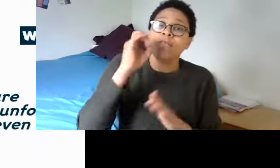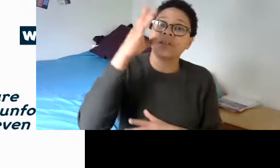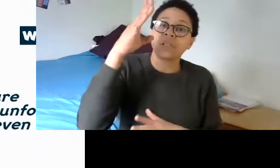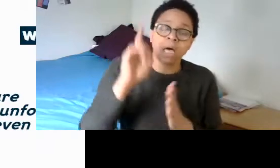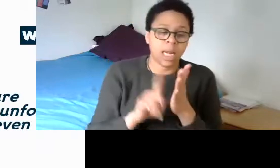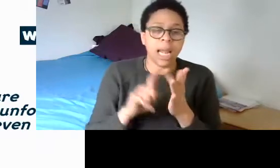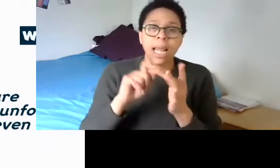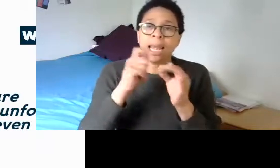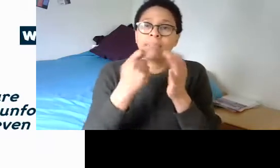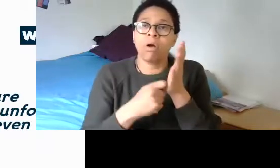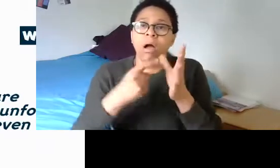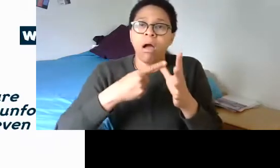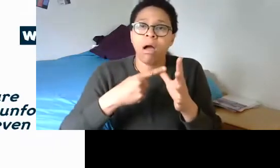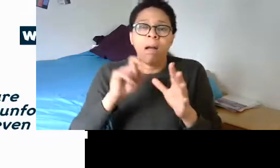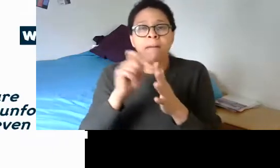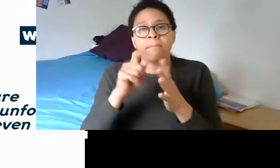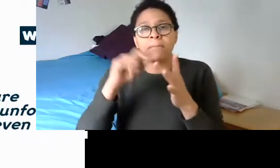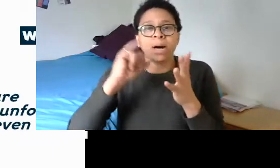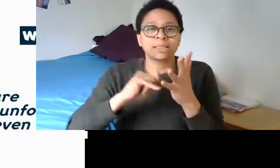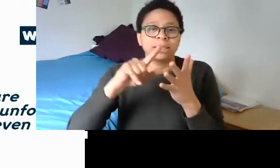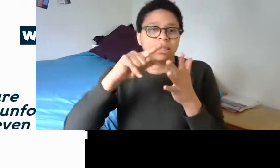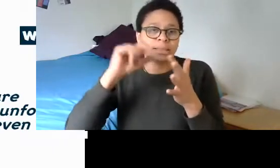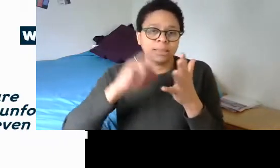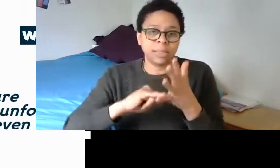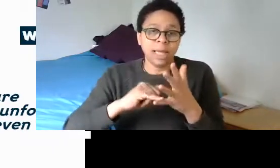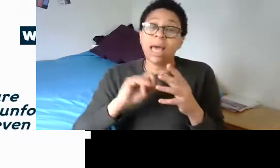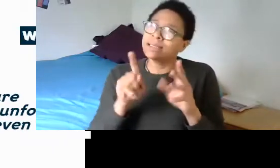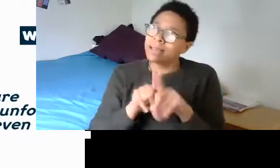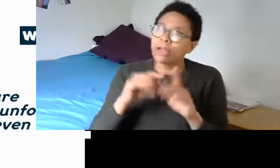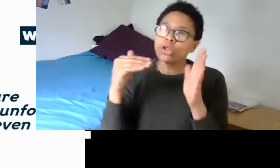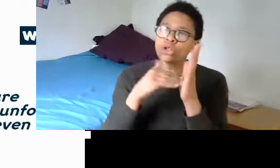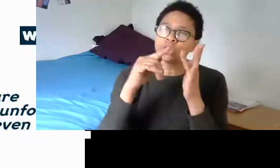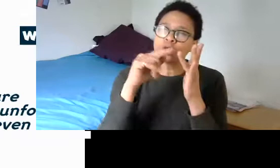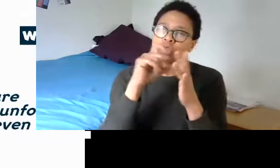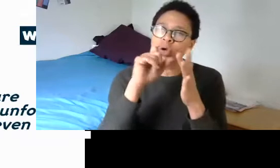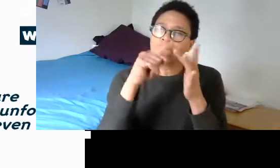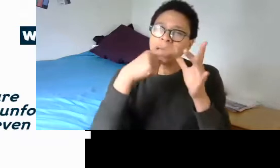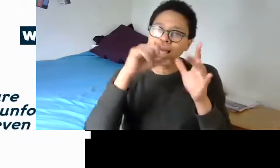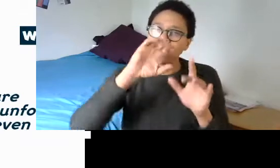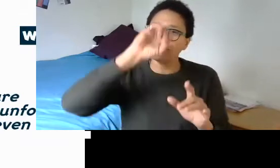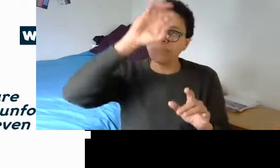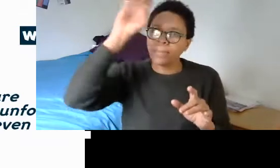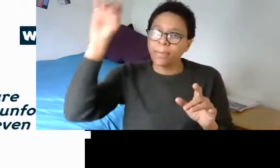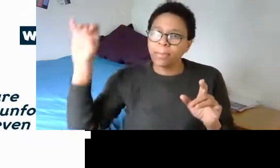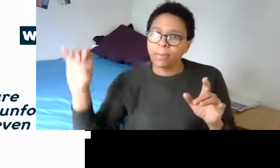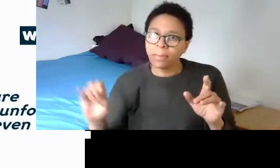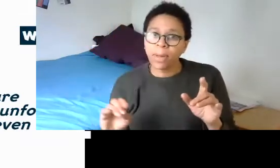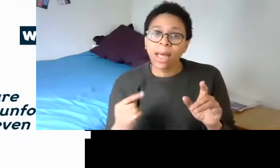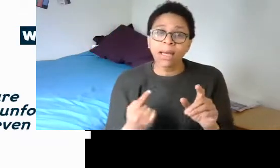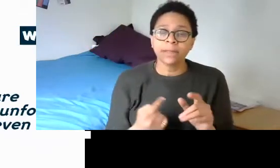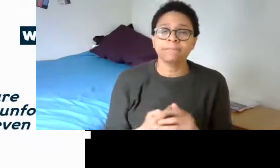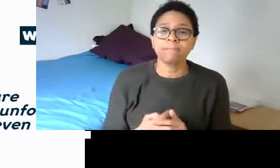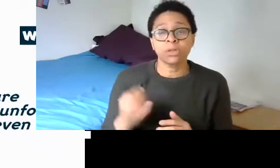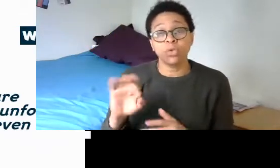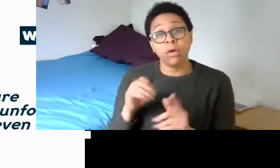Virgo and Pisces, and these are laid out across 12 different houses. And each house represents different aspects of that person's life, such